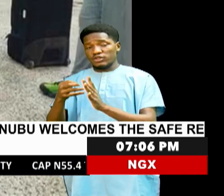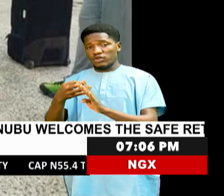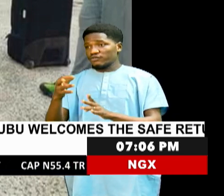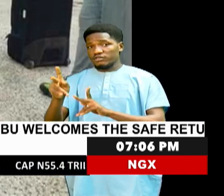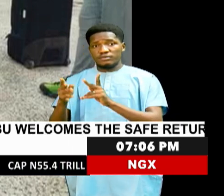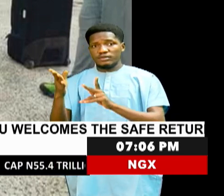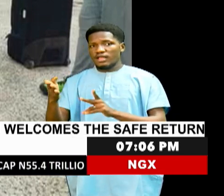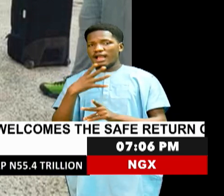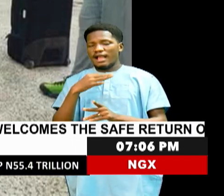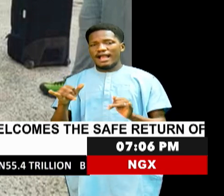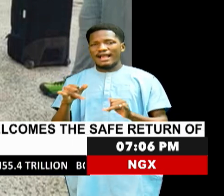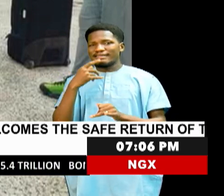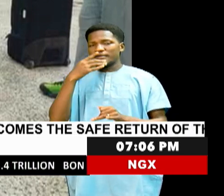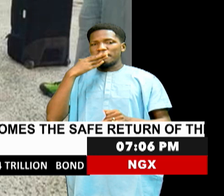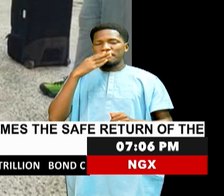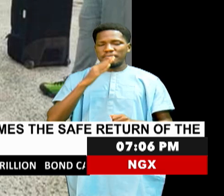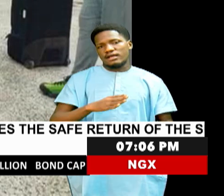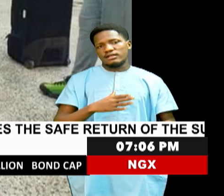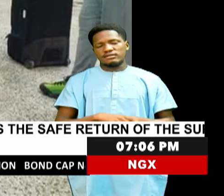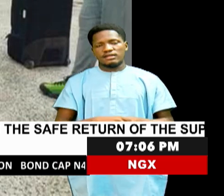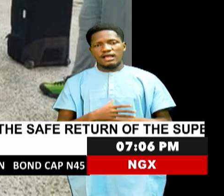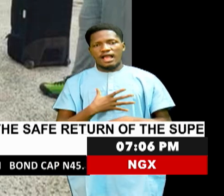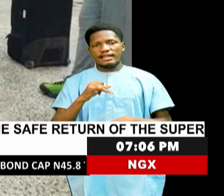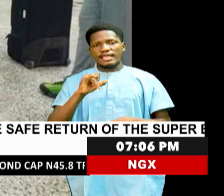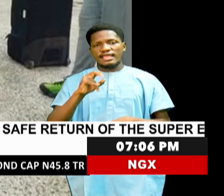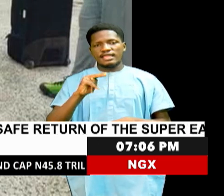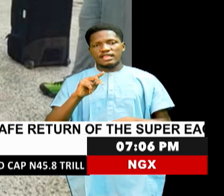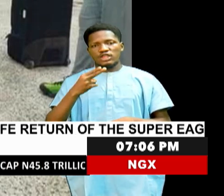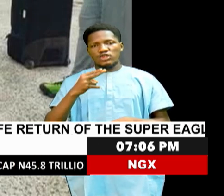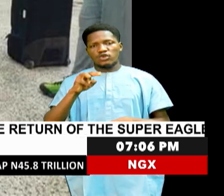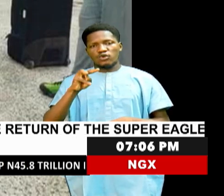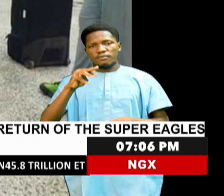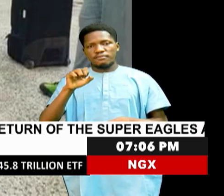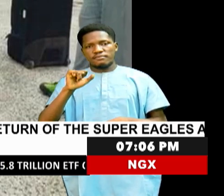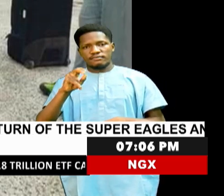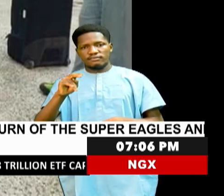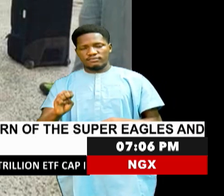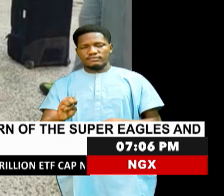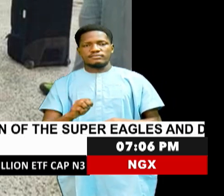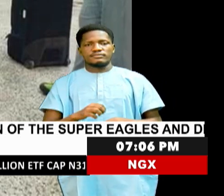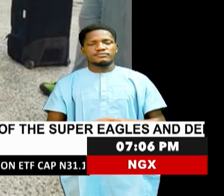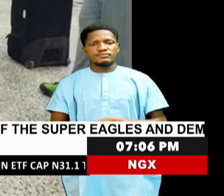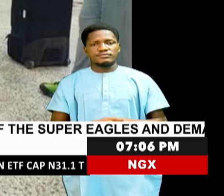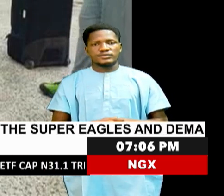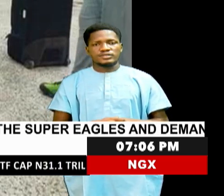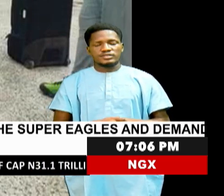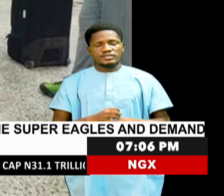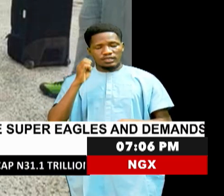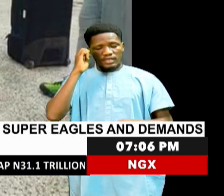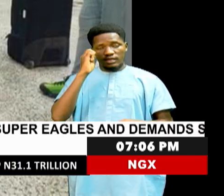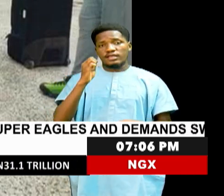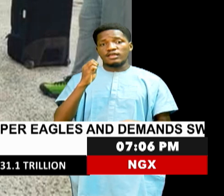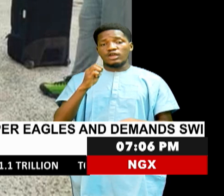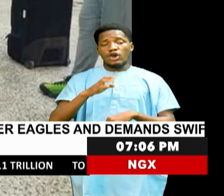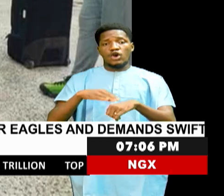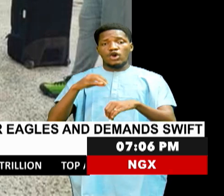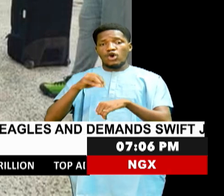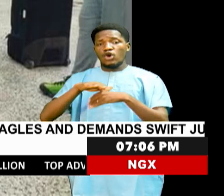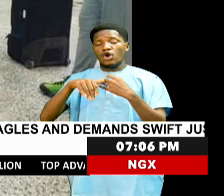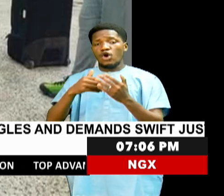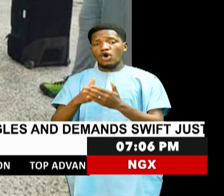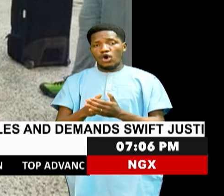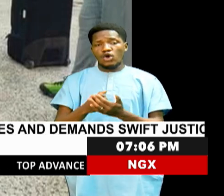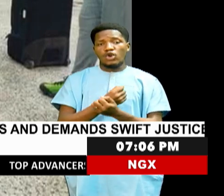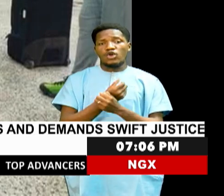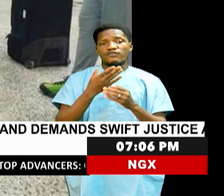inhumane, a stark contrast to the spirit of the game he deeply appreciates. He fervently calls on all lovers of the